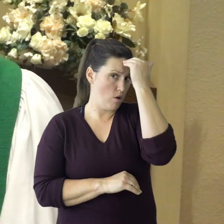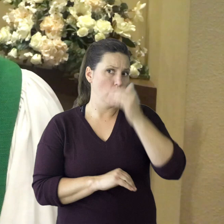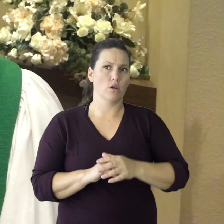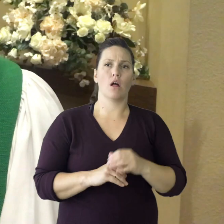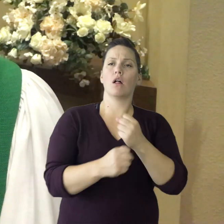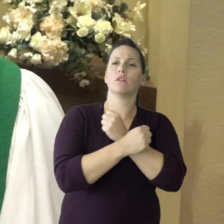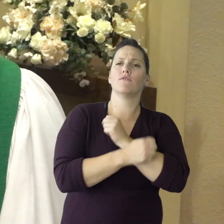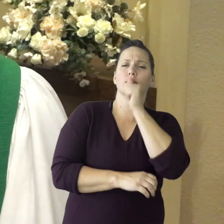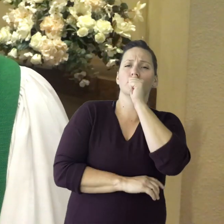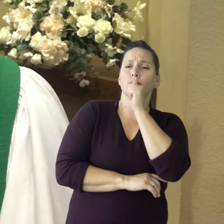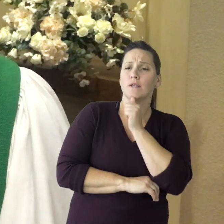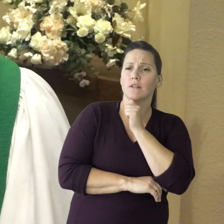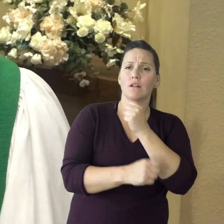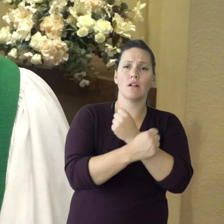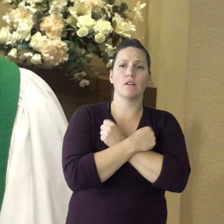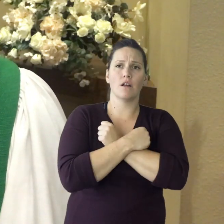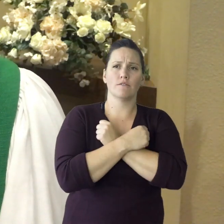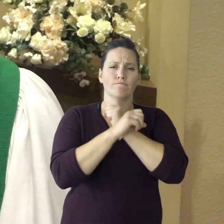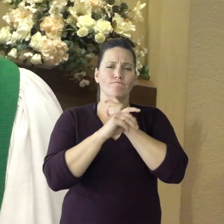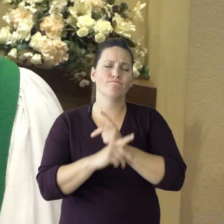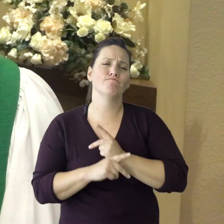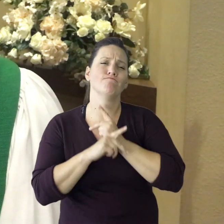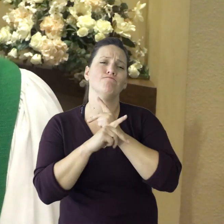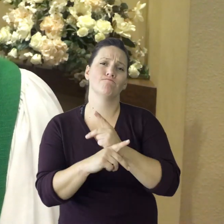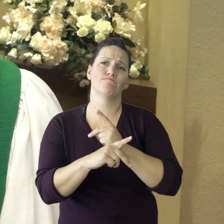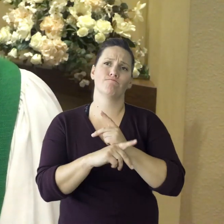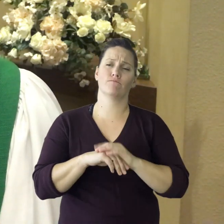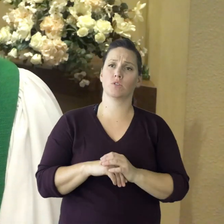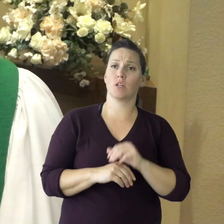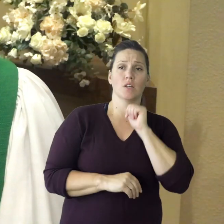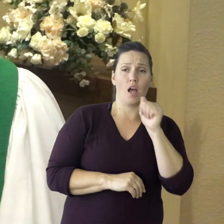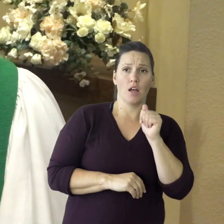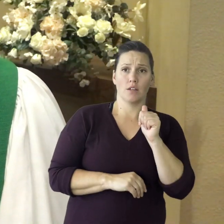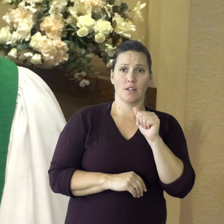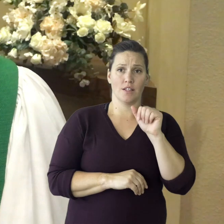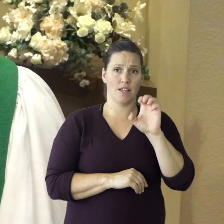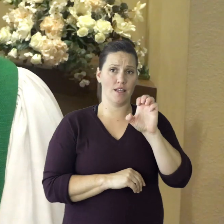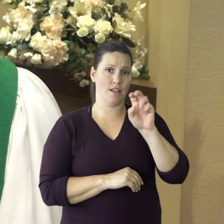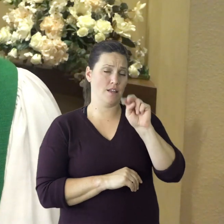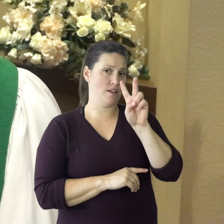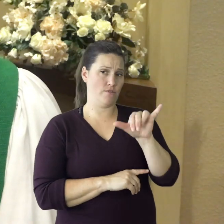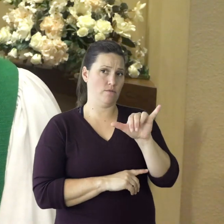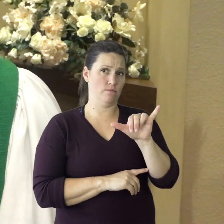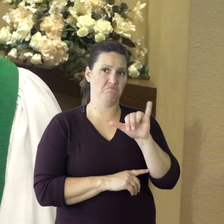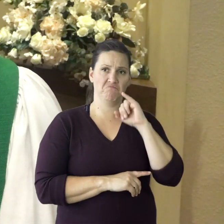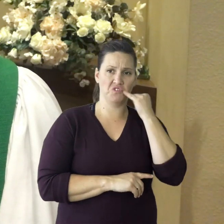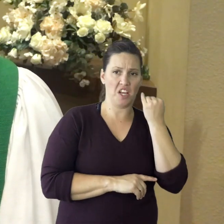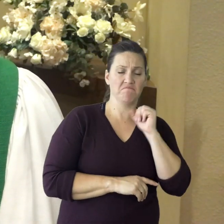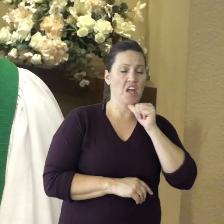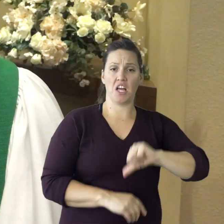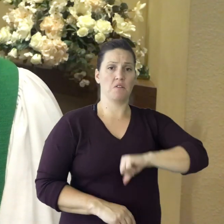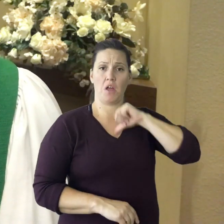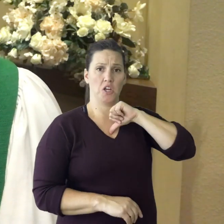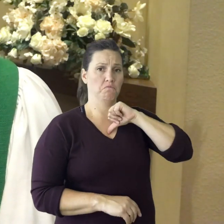familiar to you. Love is patient. Love is kind. It does not envy. It does